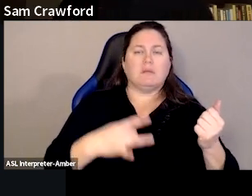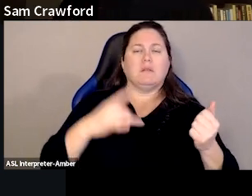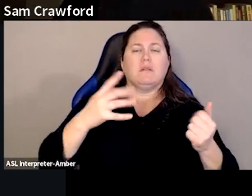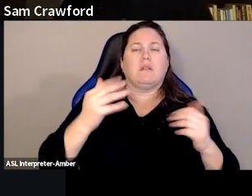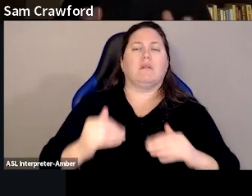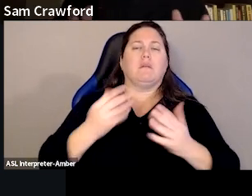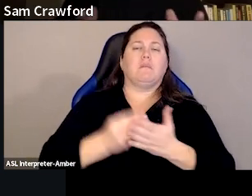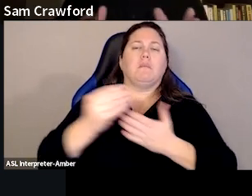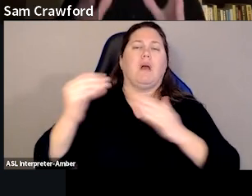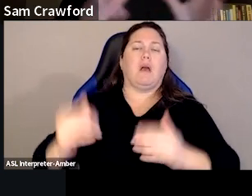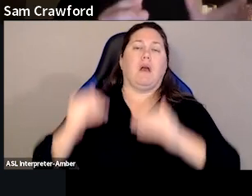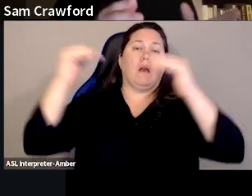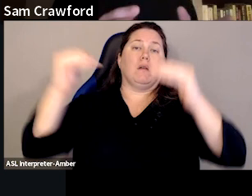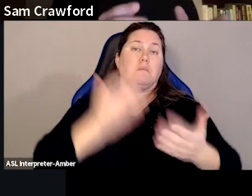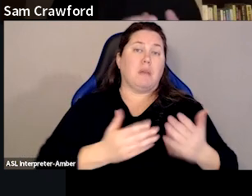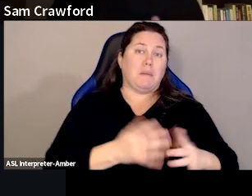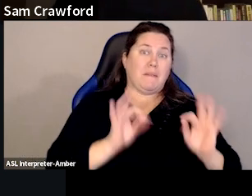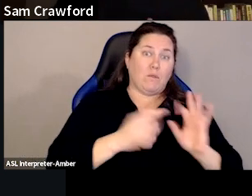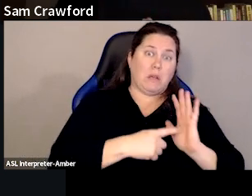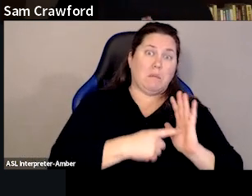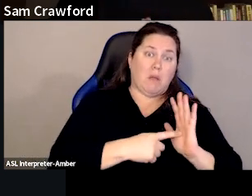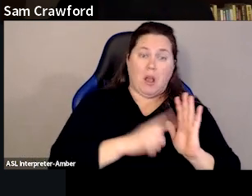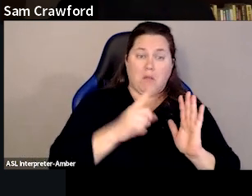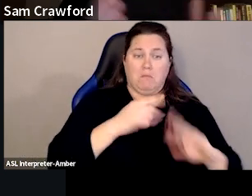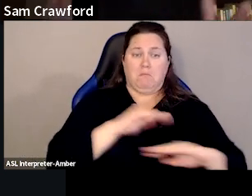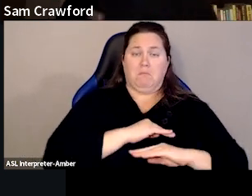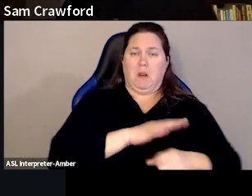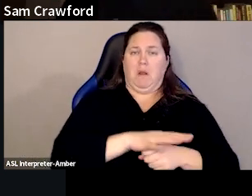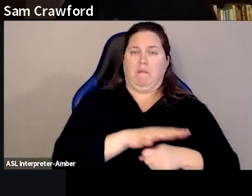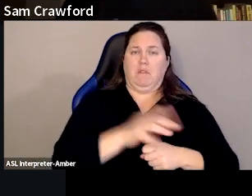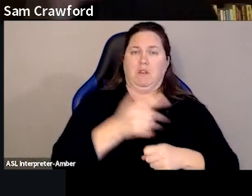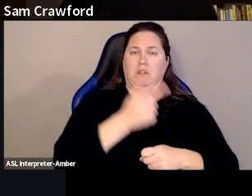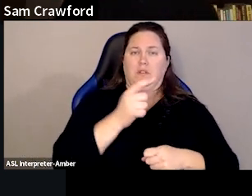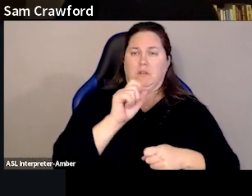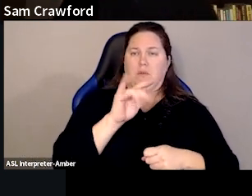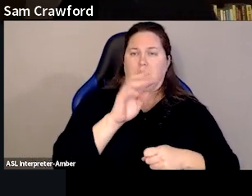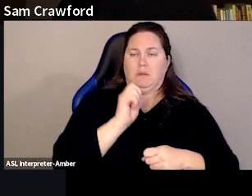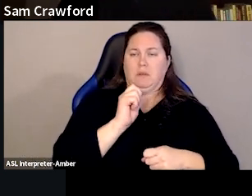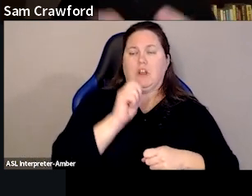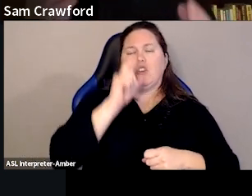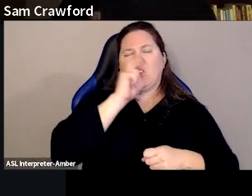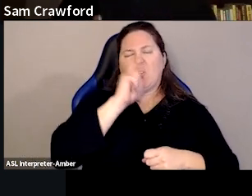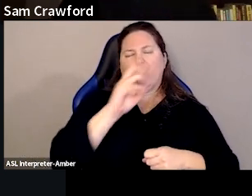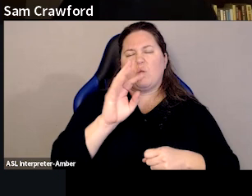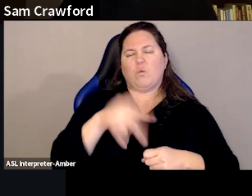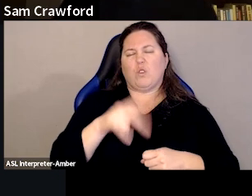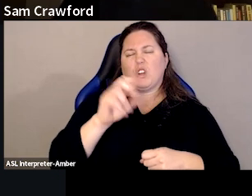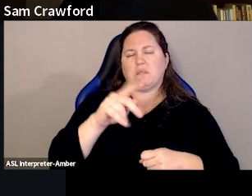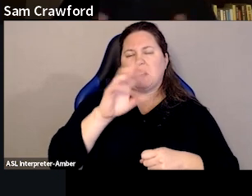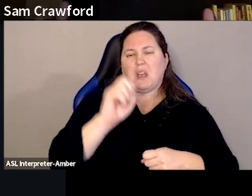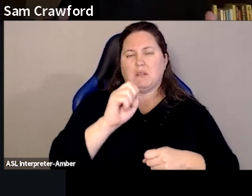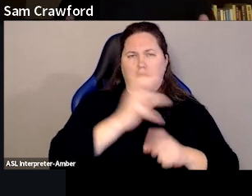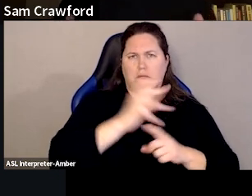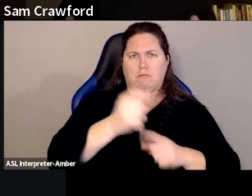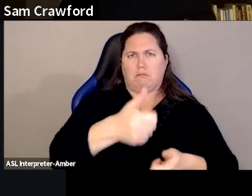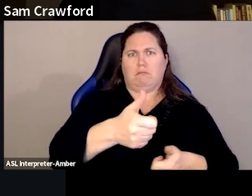all that you need. So for instance, the free version of G Suite, I keep calling it G Suite, Google Workspace, is so good that